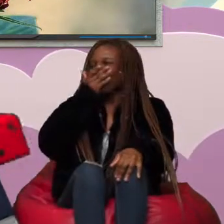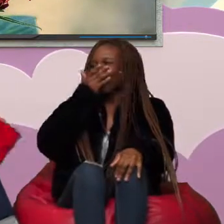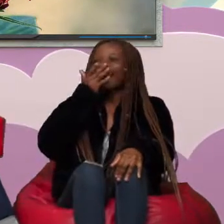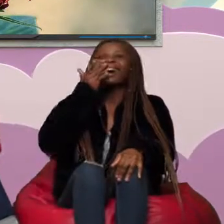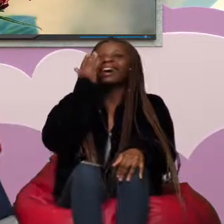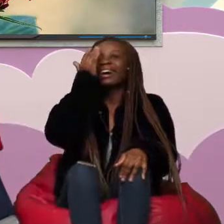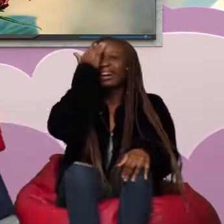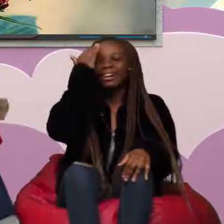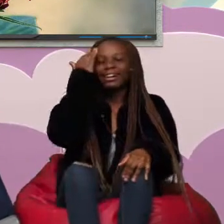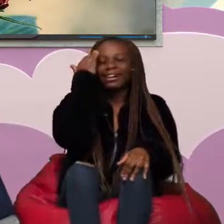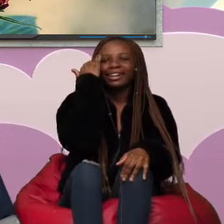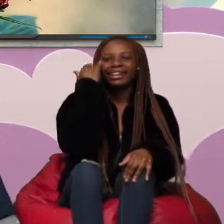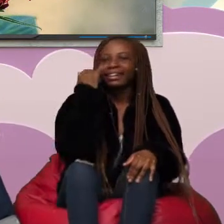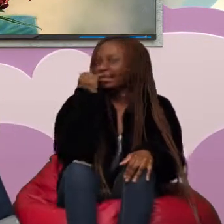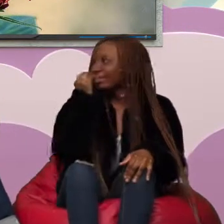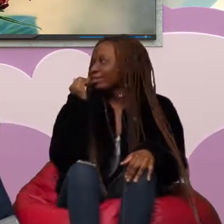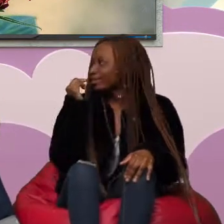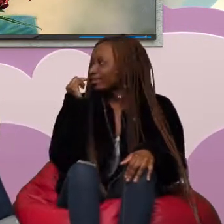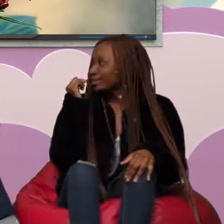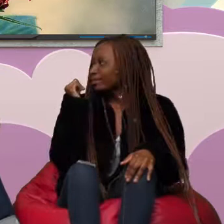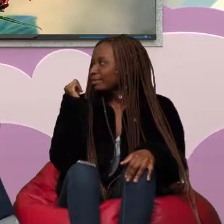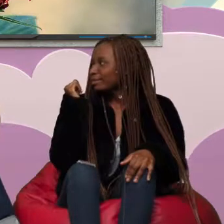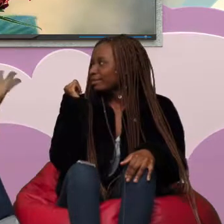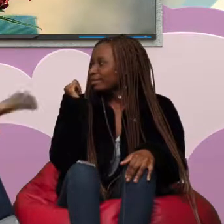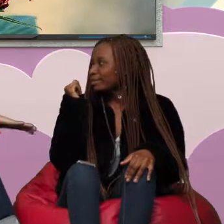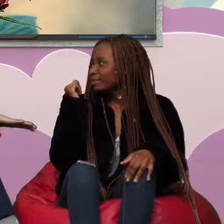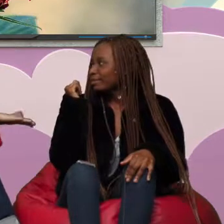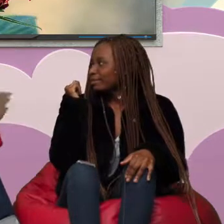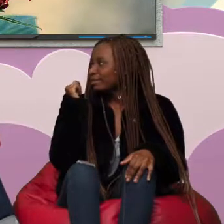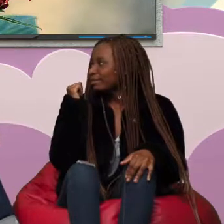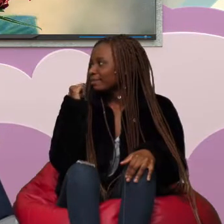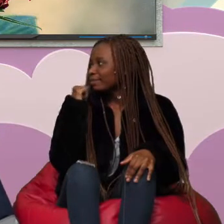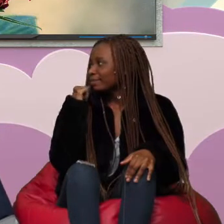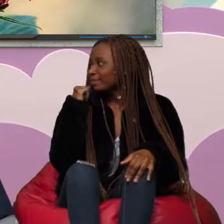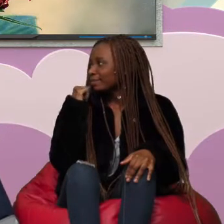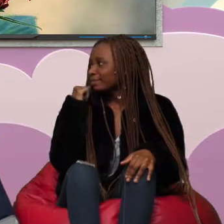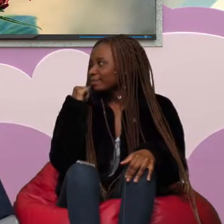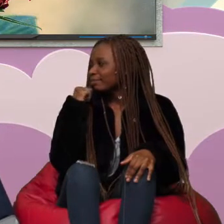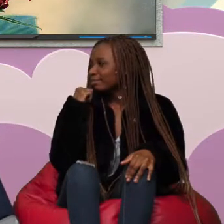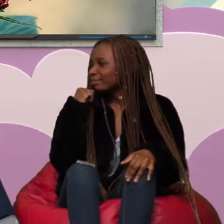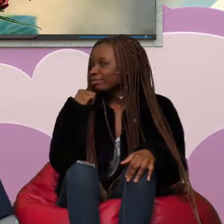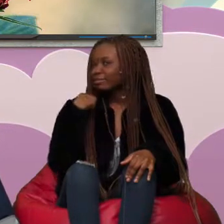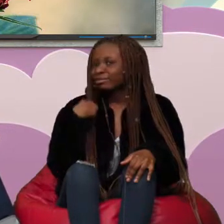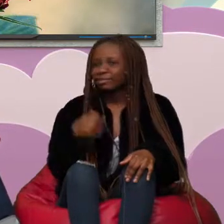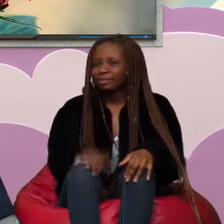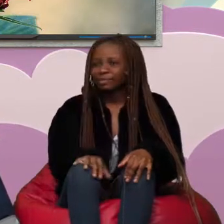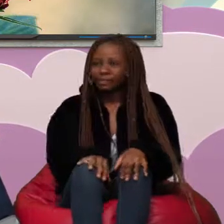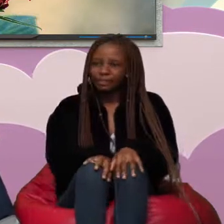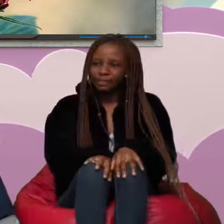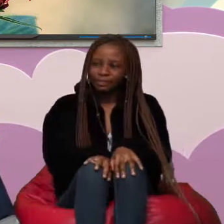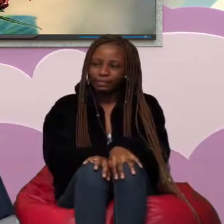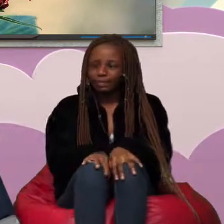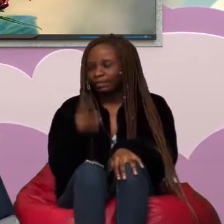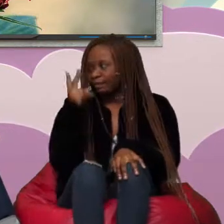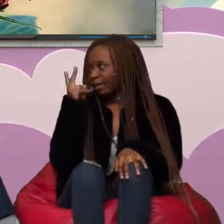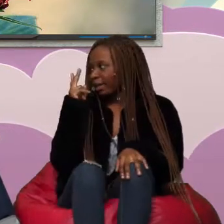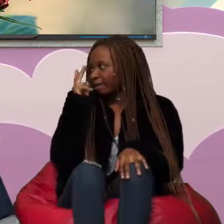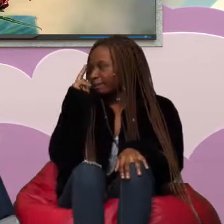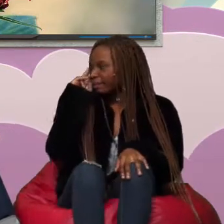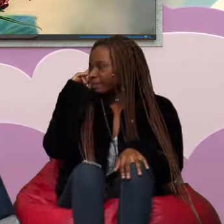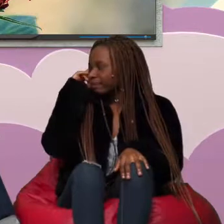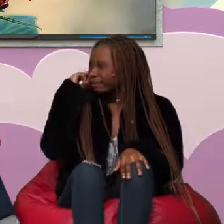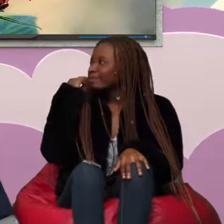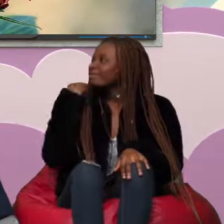close enough. Maybe like a lily. A lily can also be a flower. Ne? So that's 2 types of flowers.